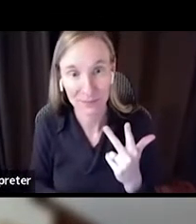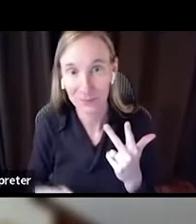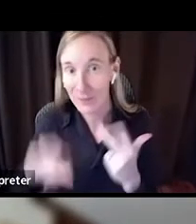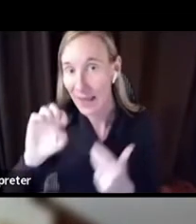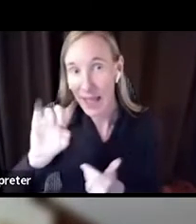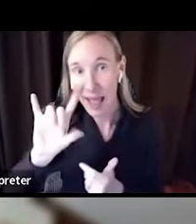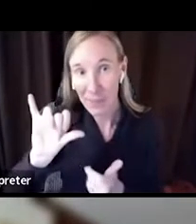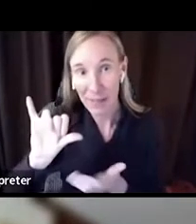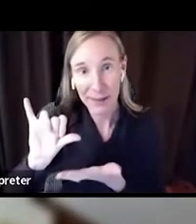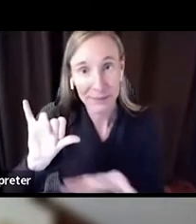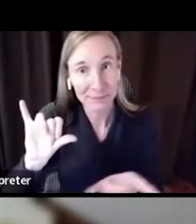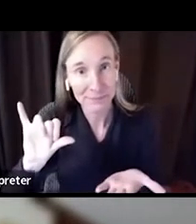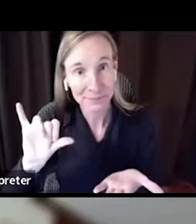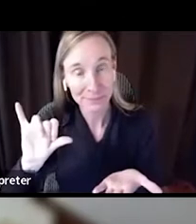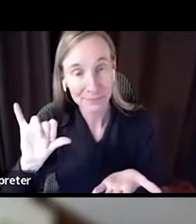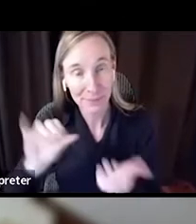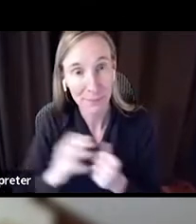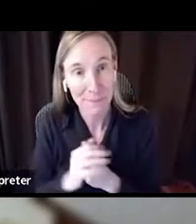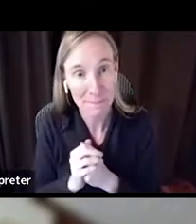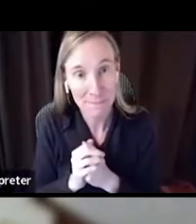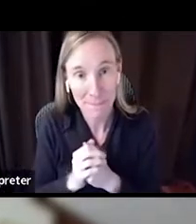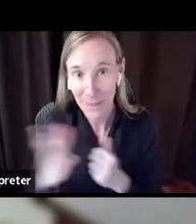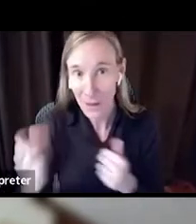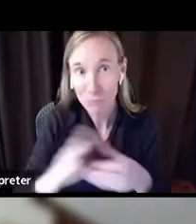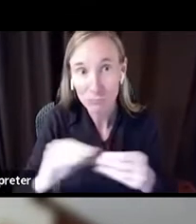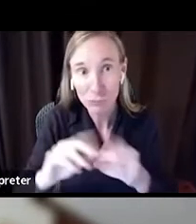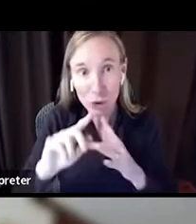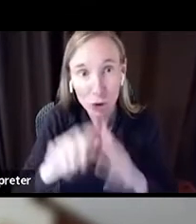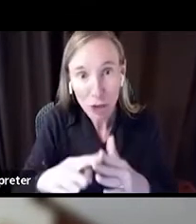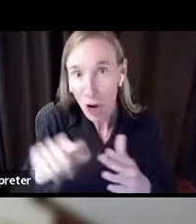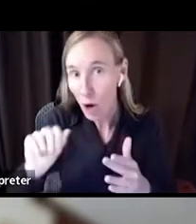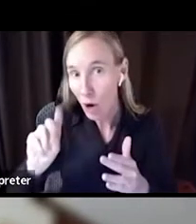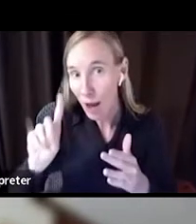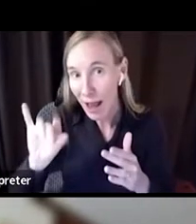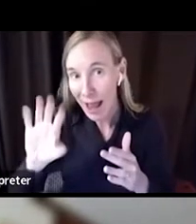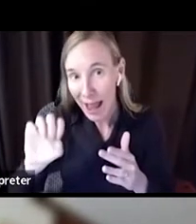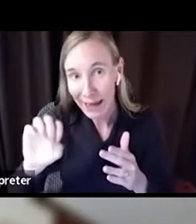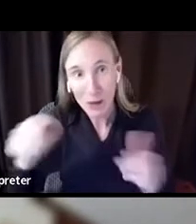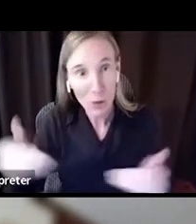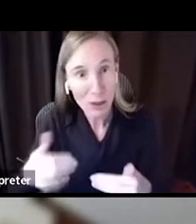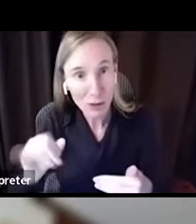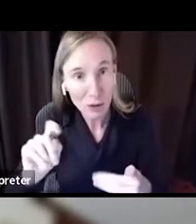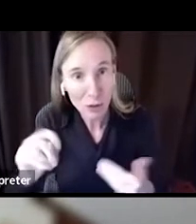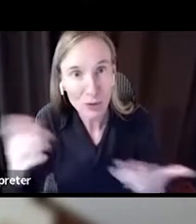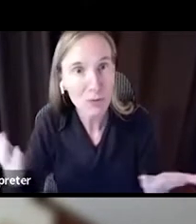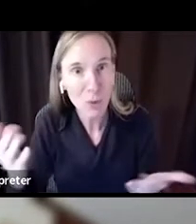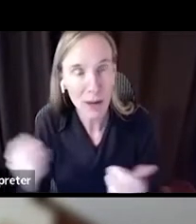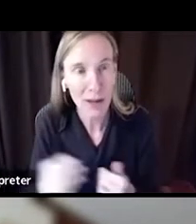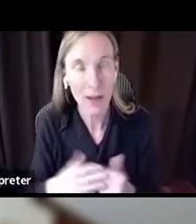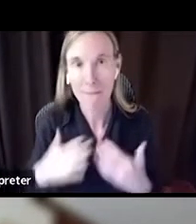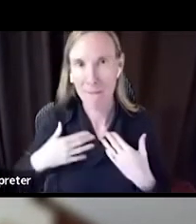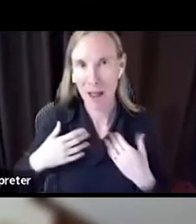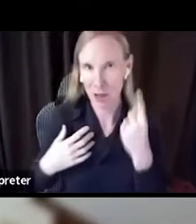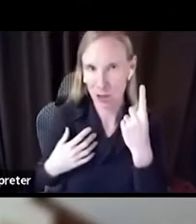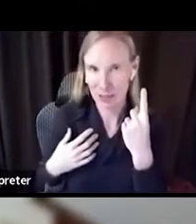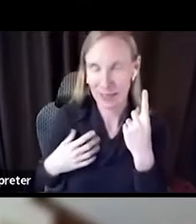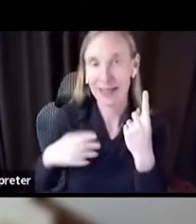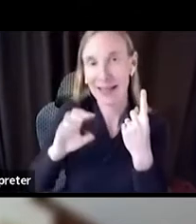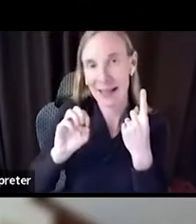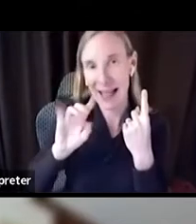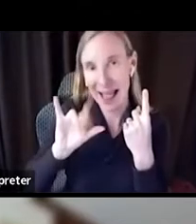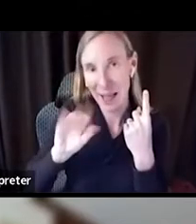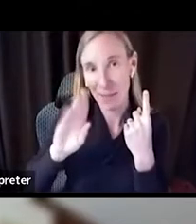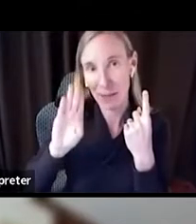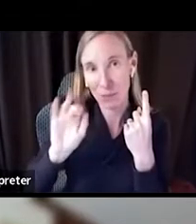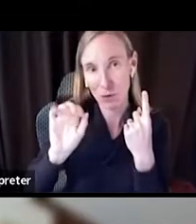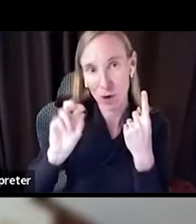you perhaps, do you want to start, or Addie, do you want to introduce it? Because my understand, because the department, Emily Brown is from the